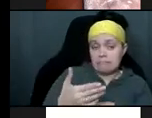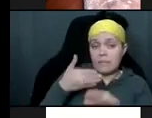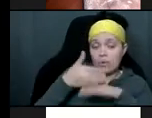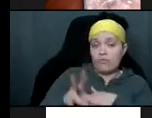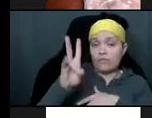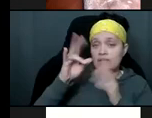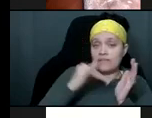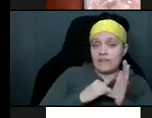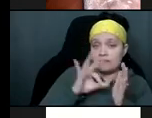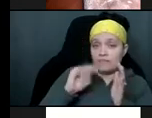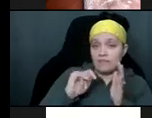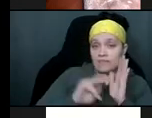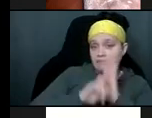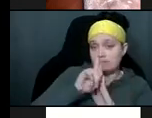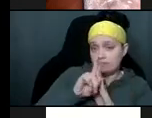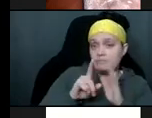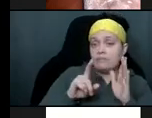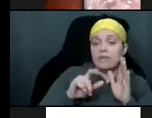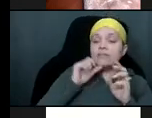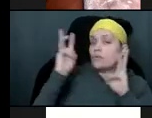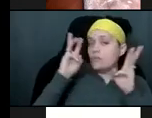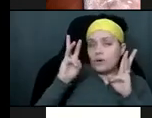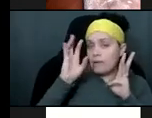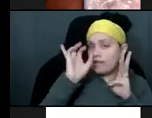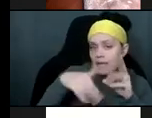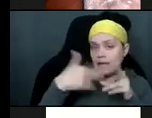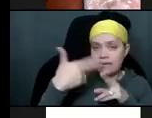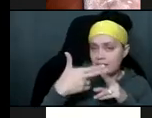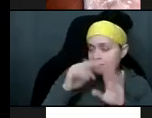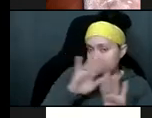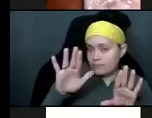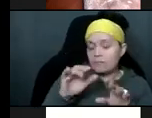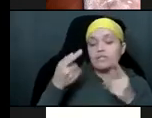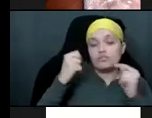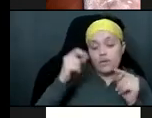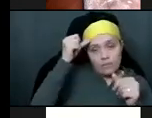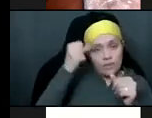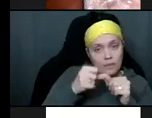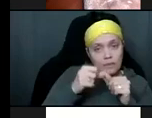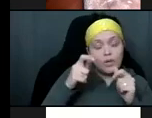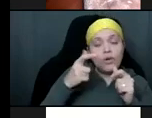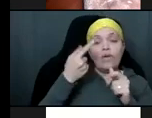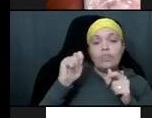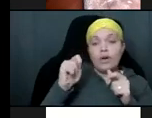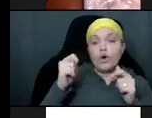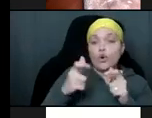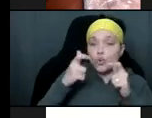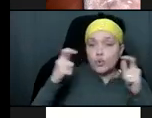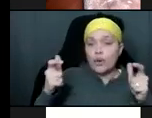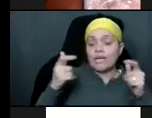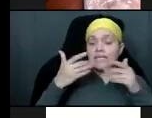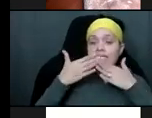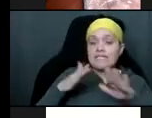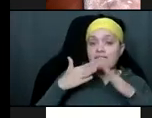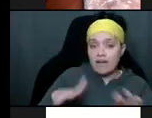7,000 feet. Don't worry about that name, but try to remember The Great Dividing Range is